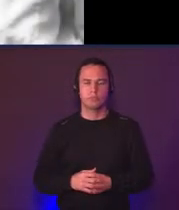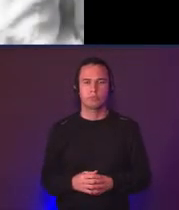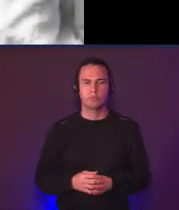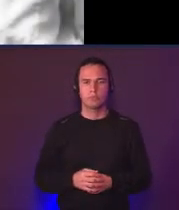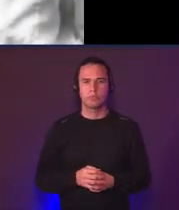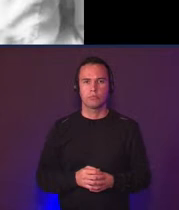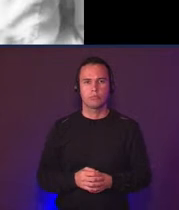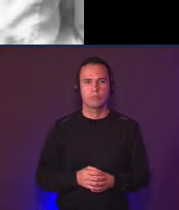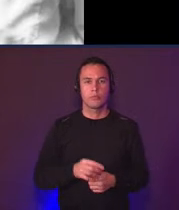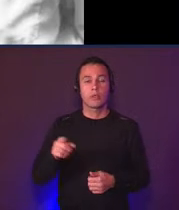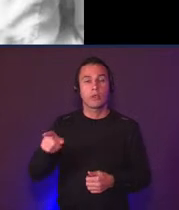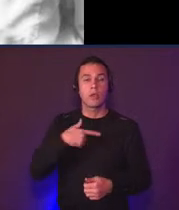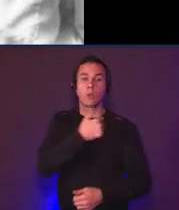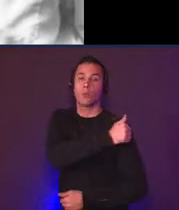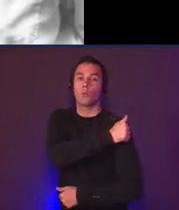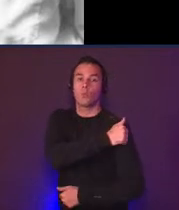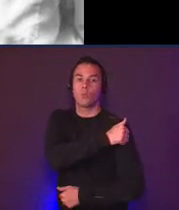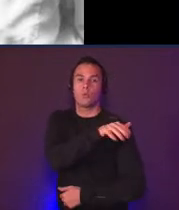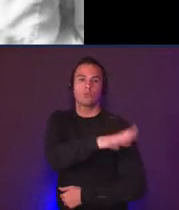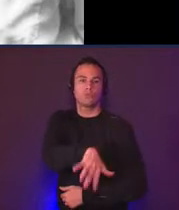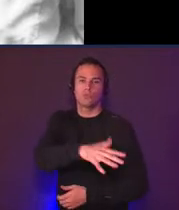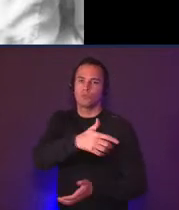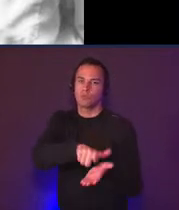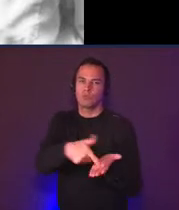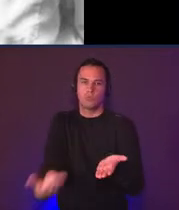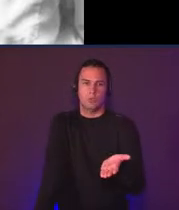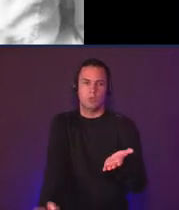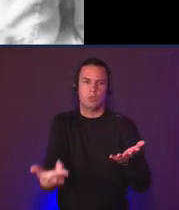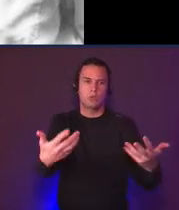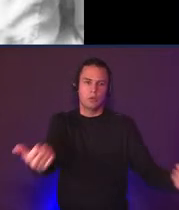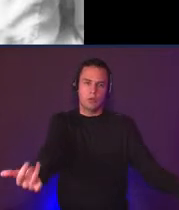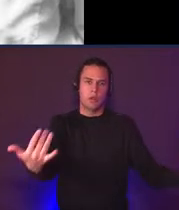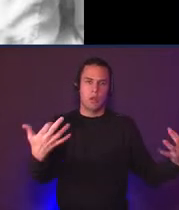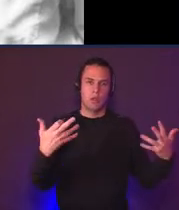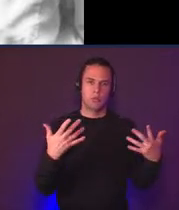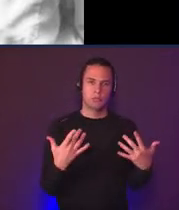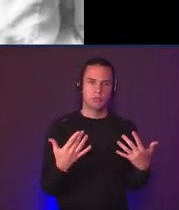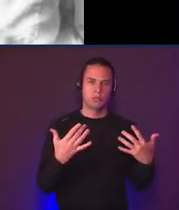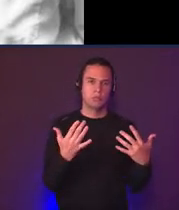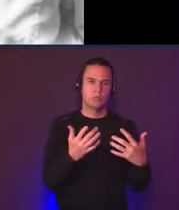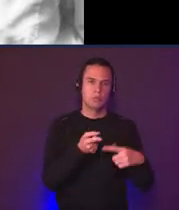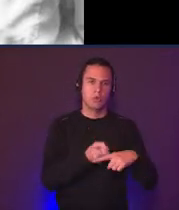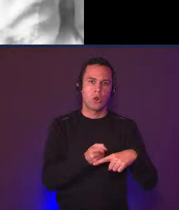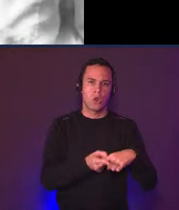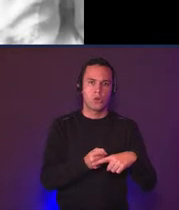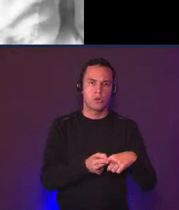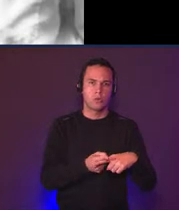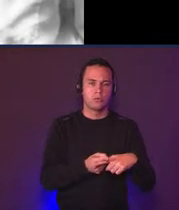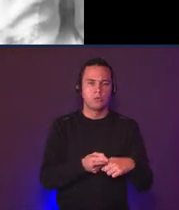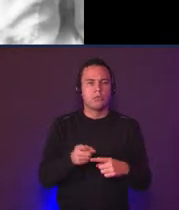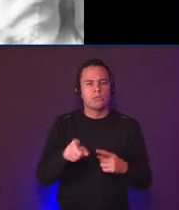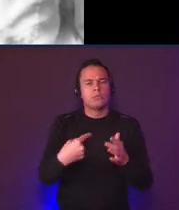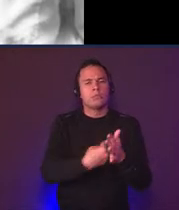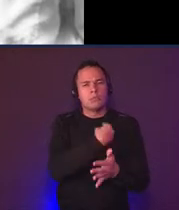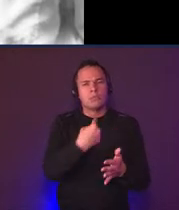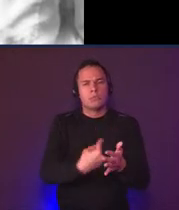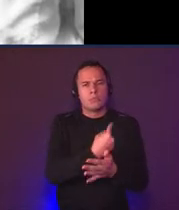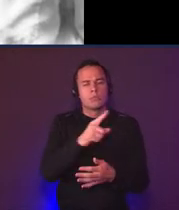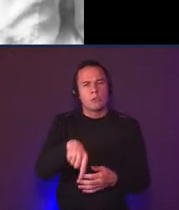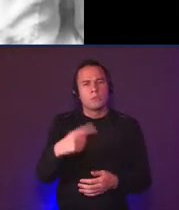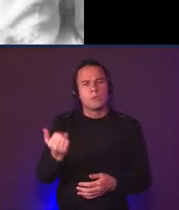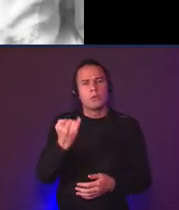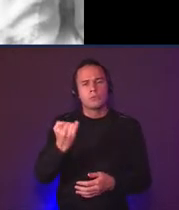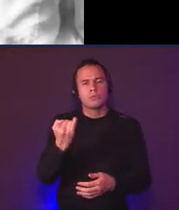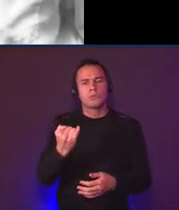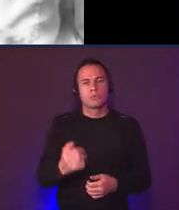and reporters came to learn more about why we thought it was important. So yeah, during that time we were